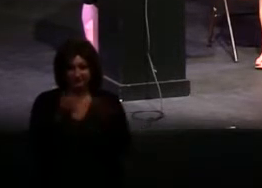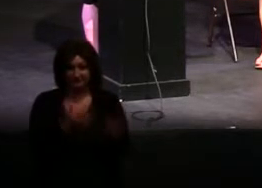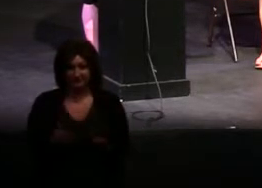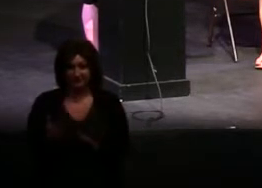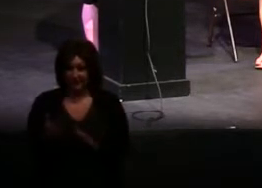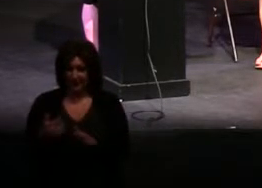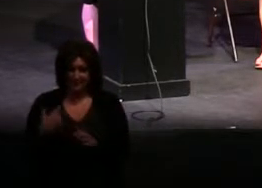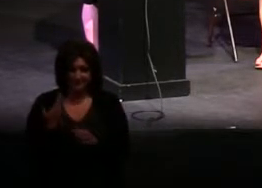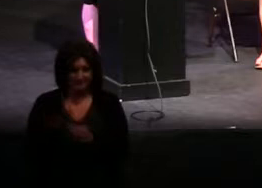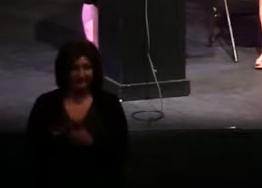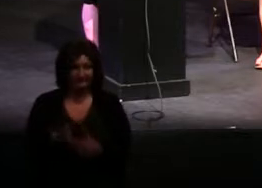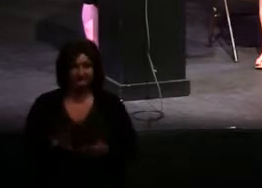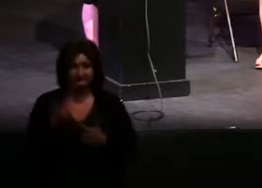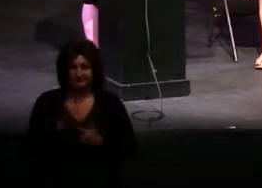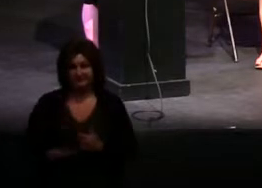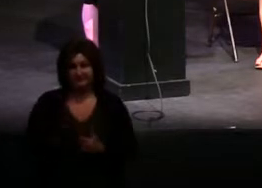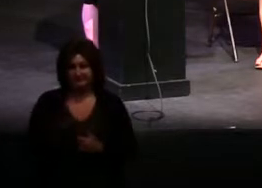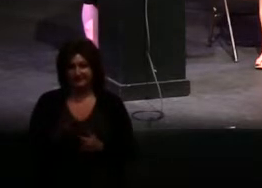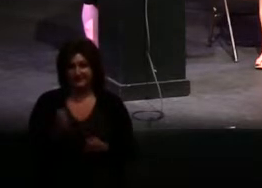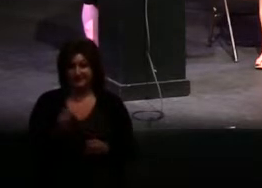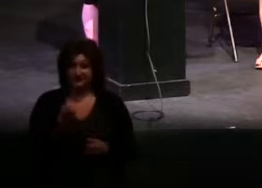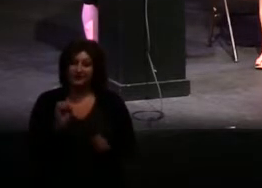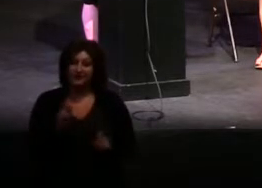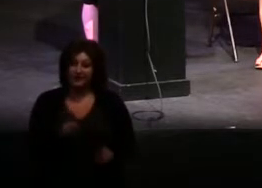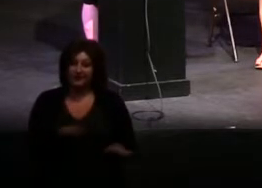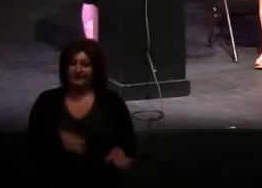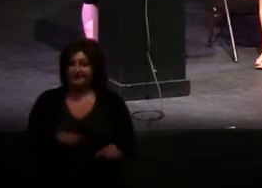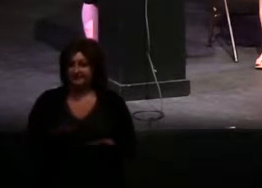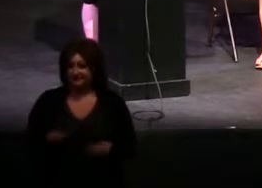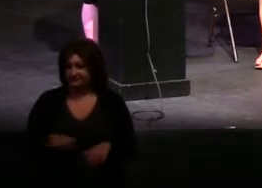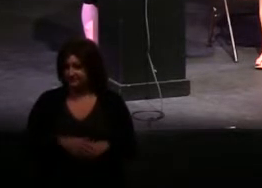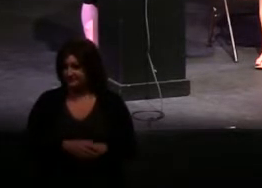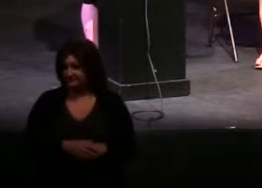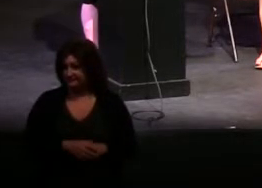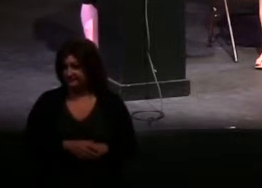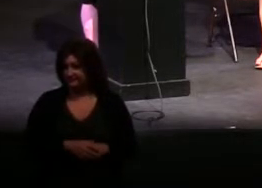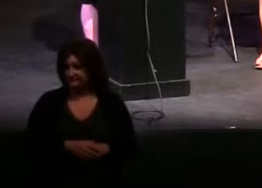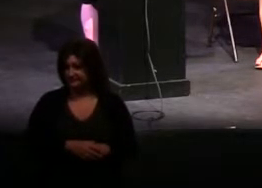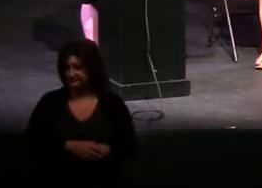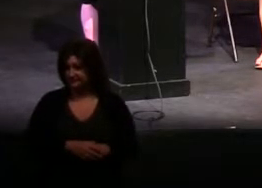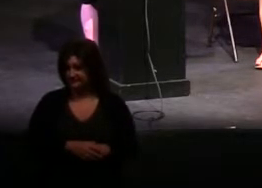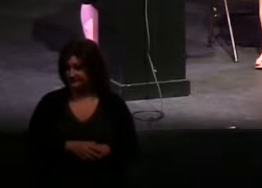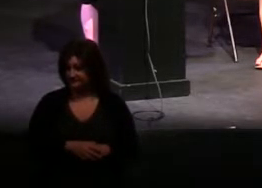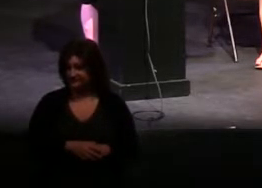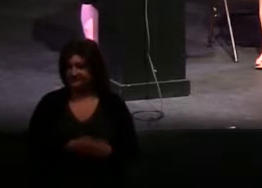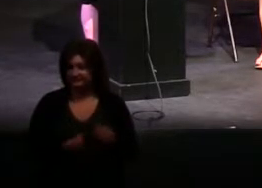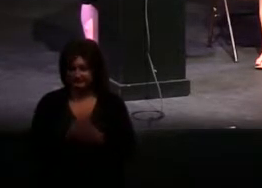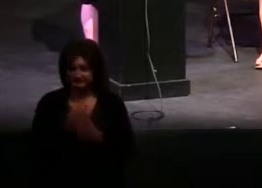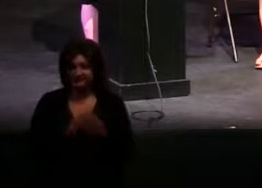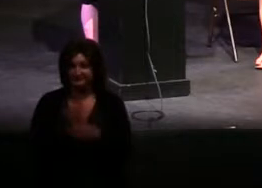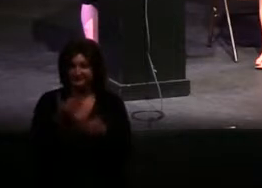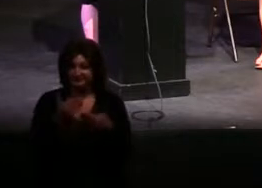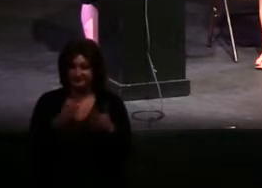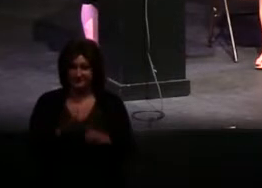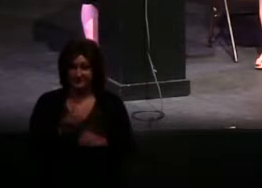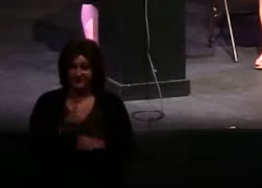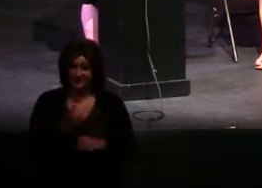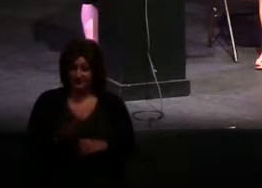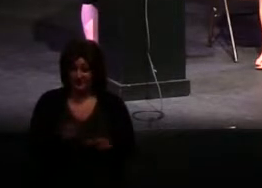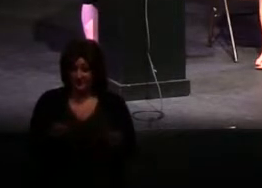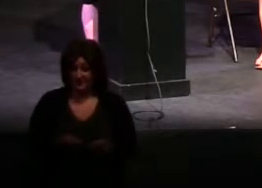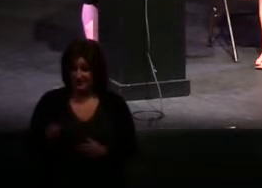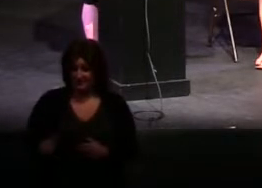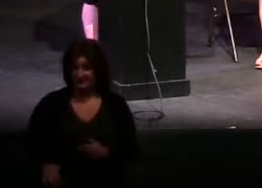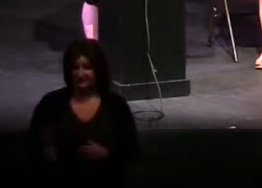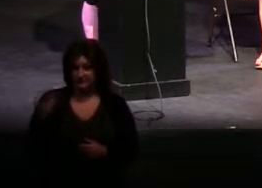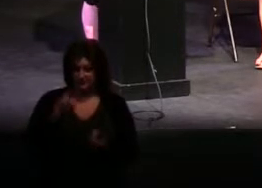fruition. So he settled with gardening. Actually, gardening is too light a word for the blueprints he drew up, which would transform